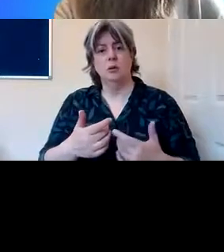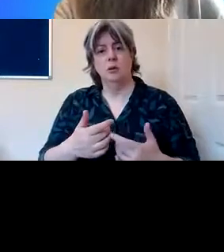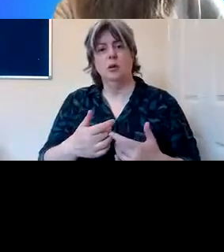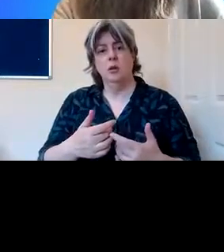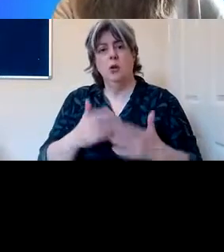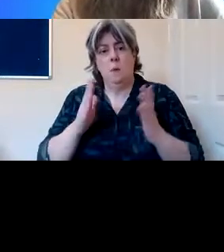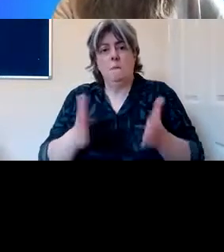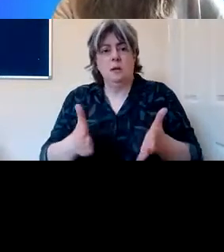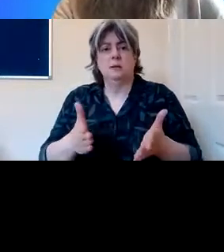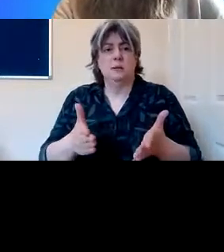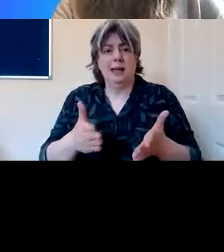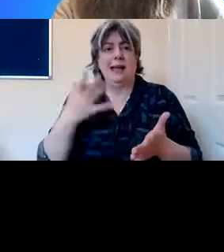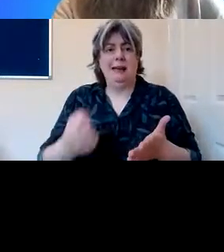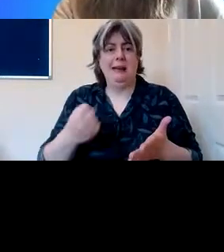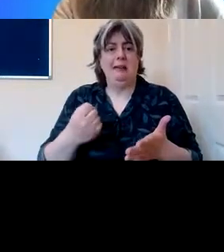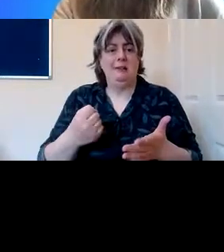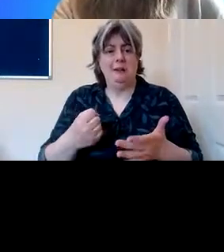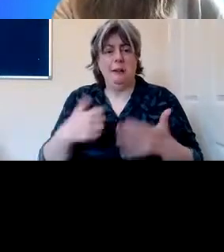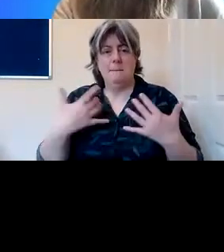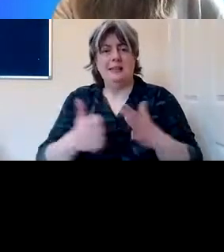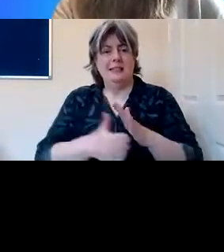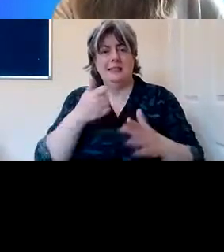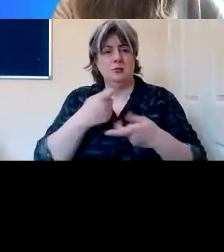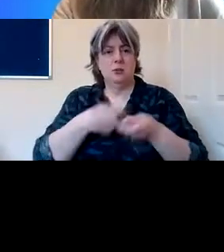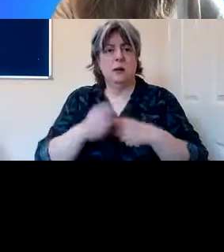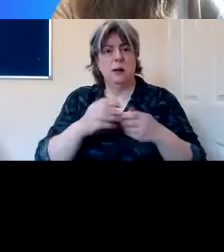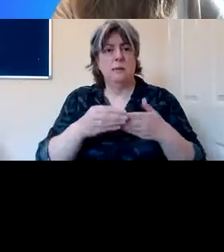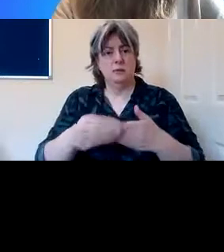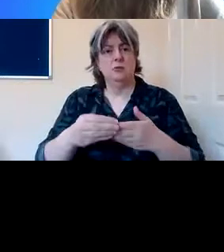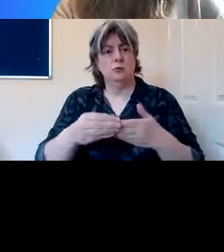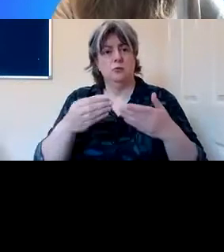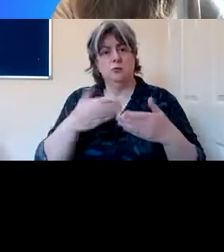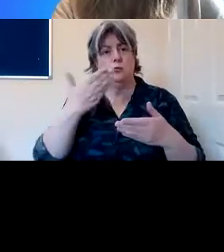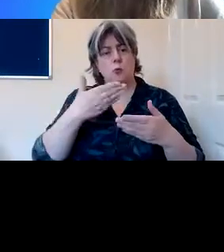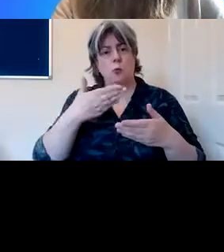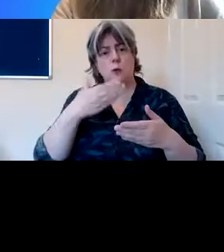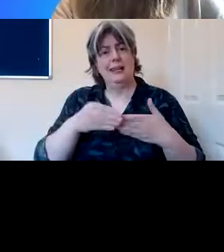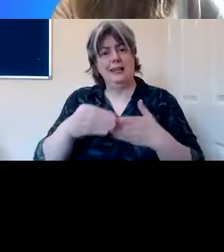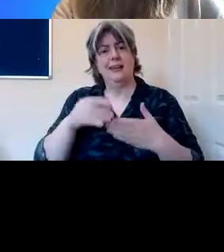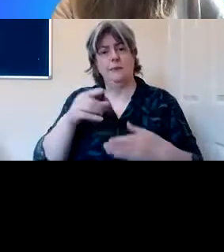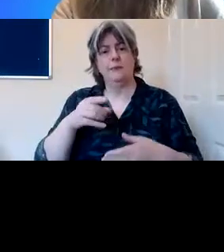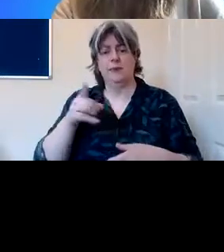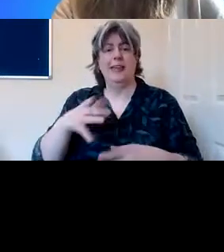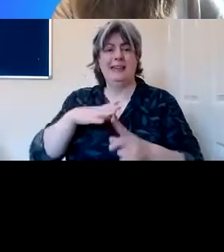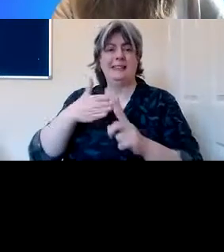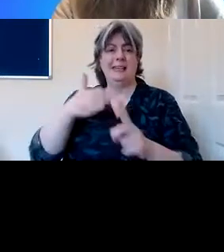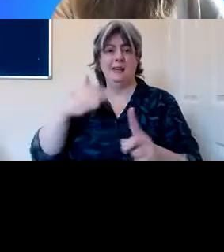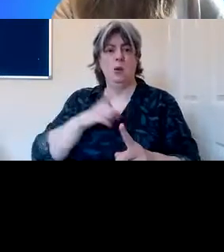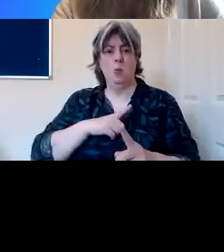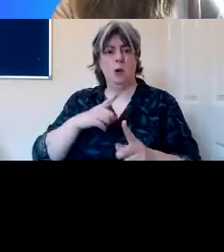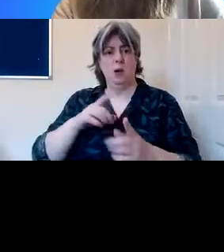So, I just think that means acknowledging that we have, as a society, lived through an unprecedented time